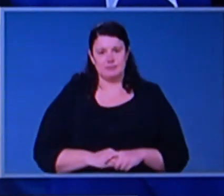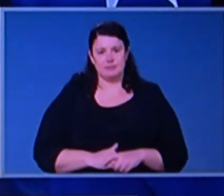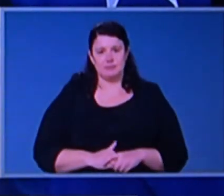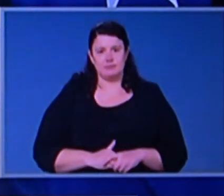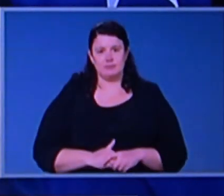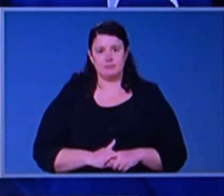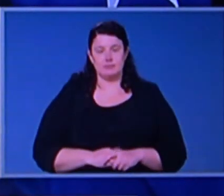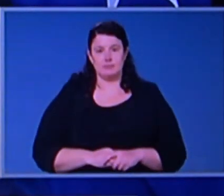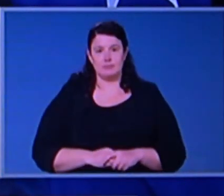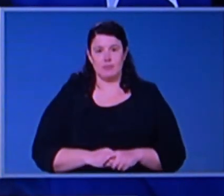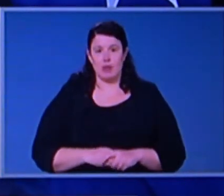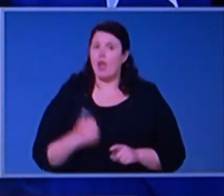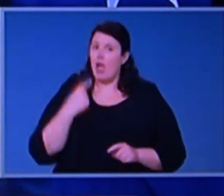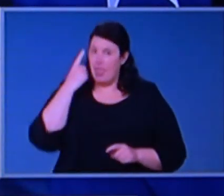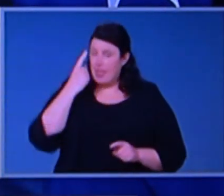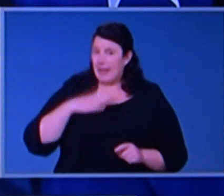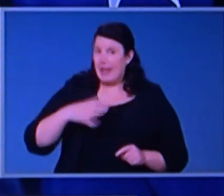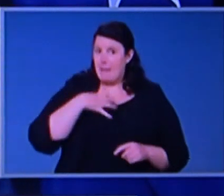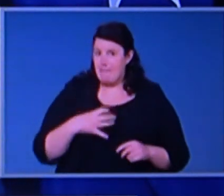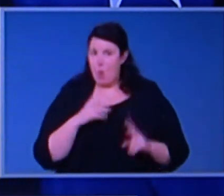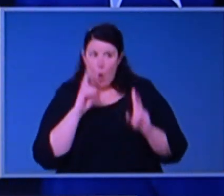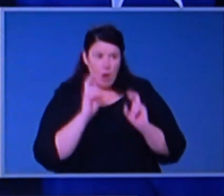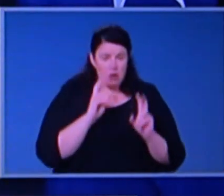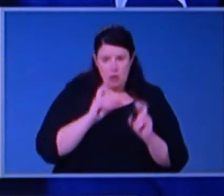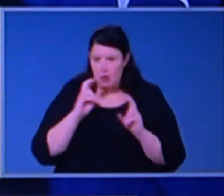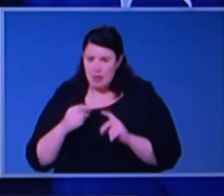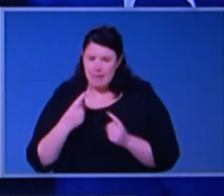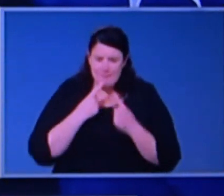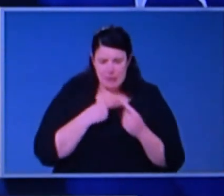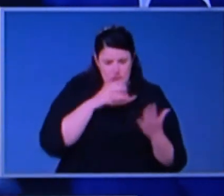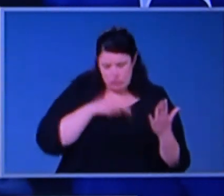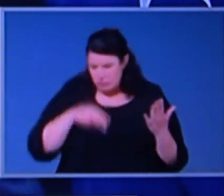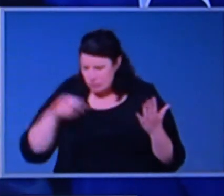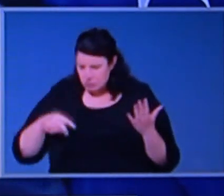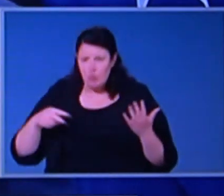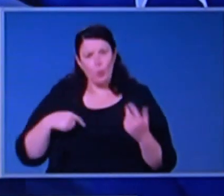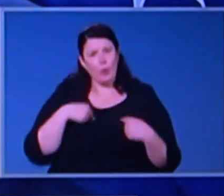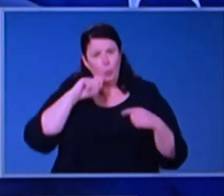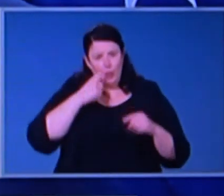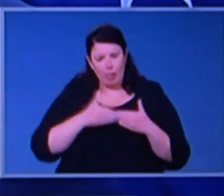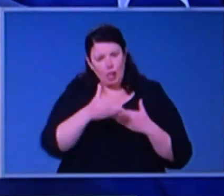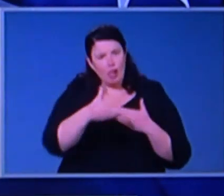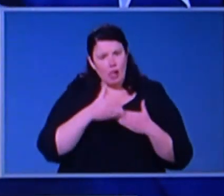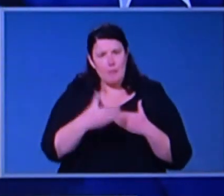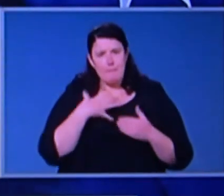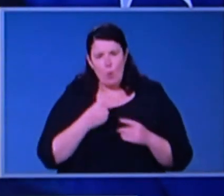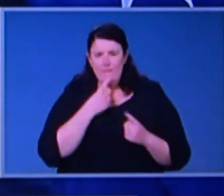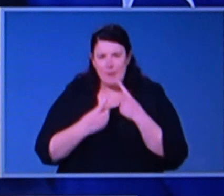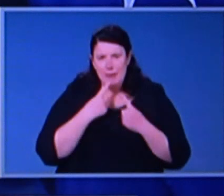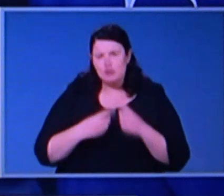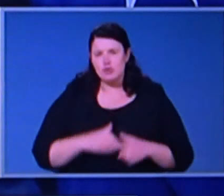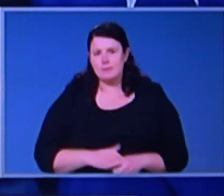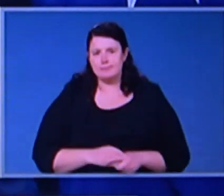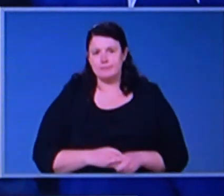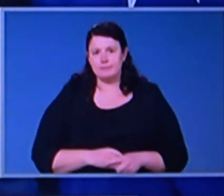think we need to do that work, and we need to do that with an open mind, and we will. When it comes to the issue of revenue, the best